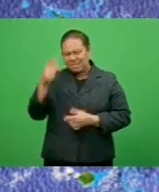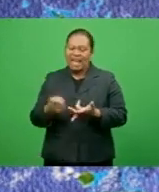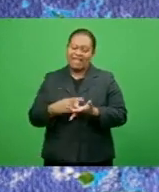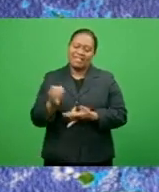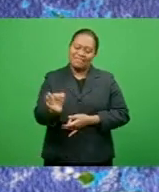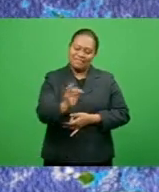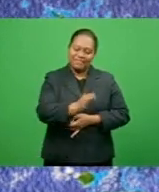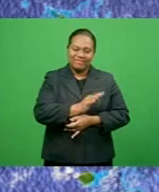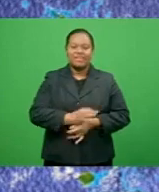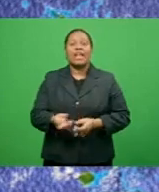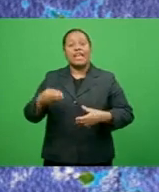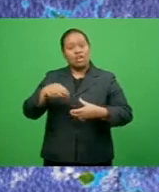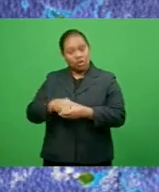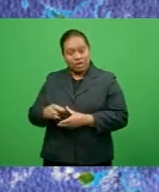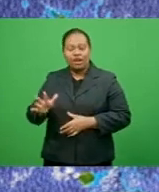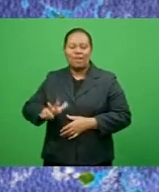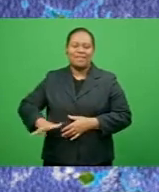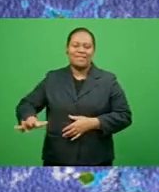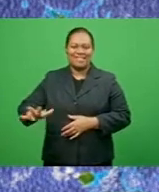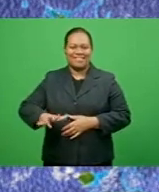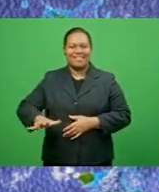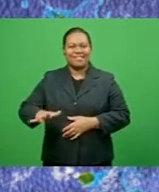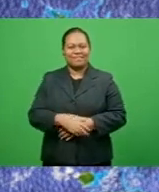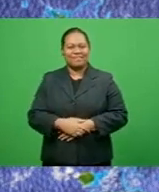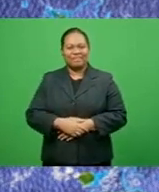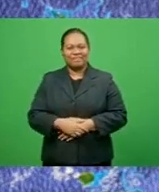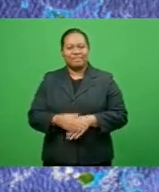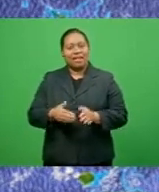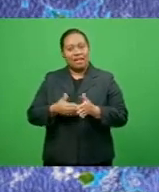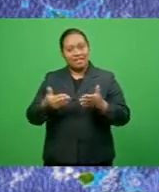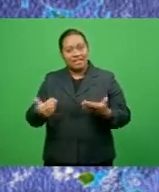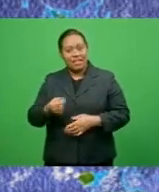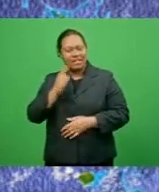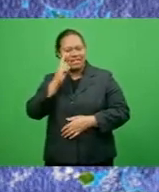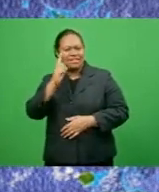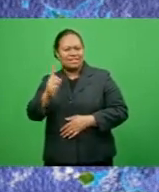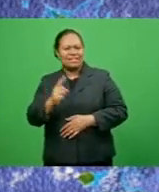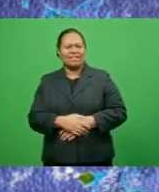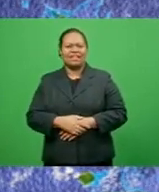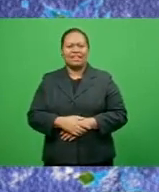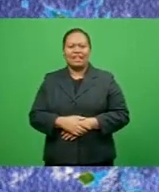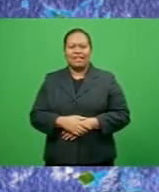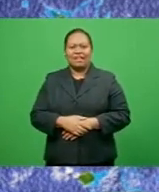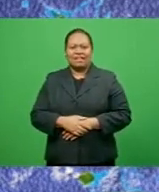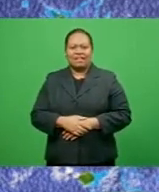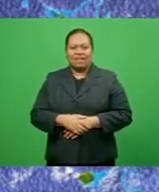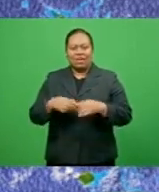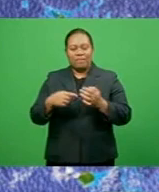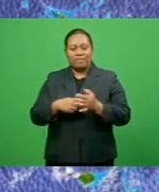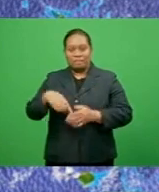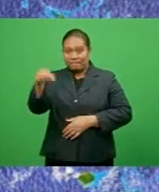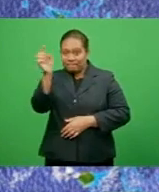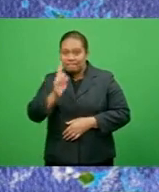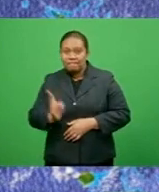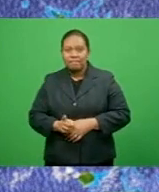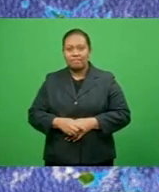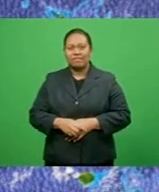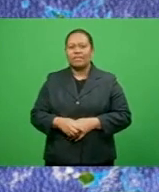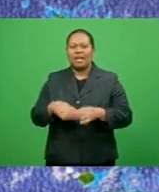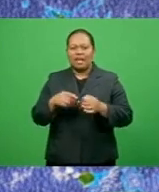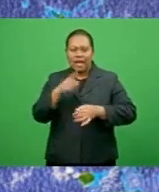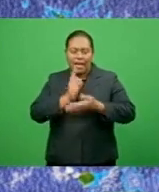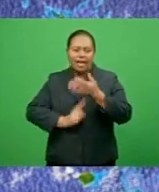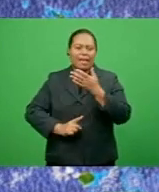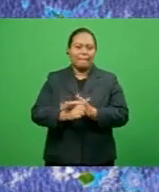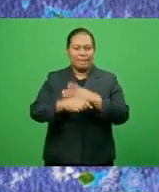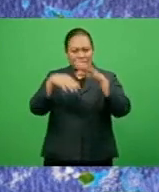islands, including the Lomai Viti group. Our further outlook, we're looking further on to occasional showers and isolated